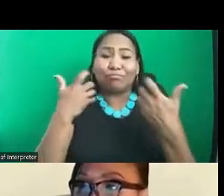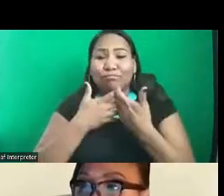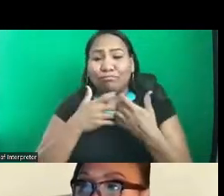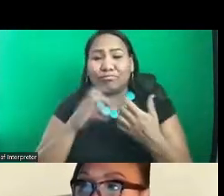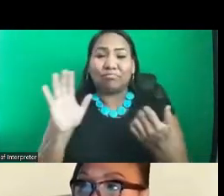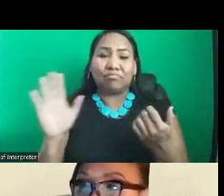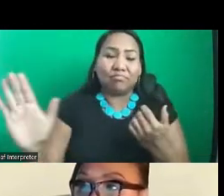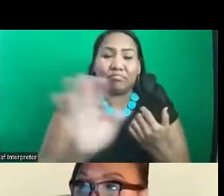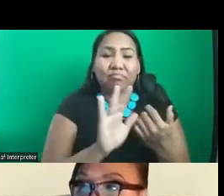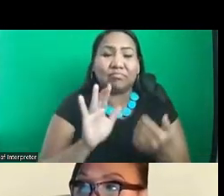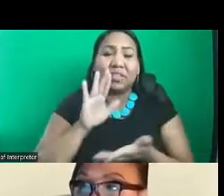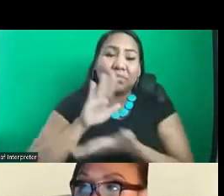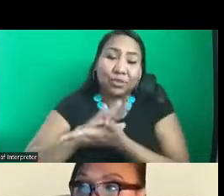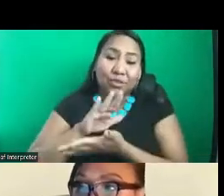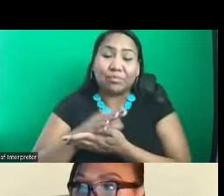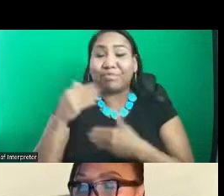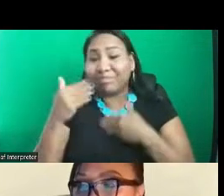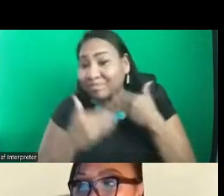academic progress,